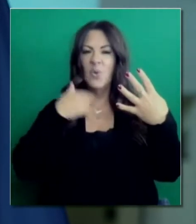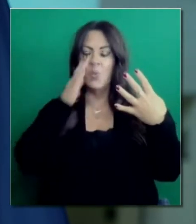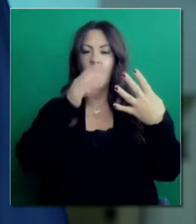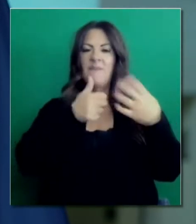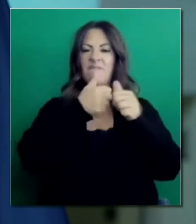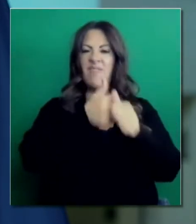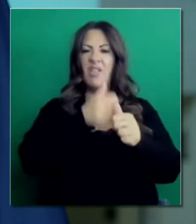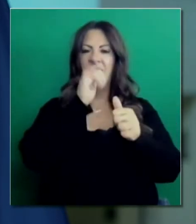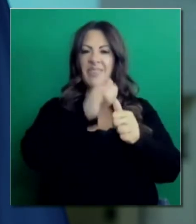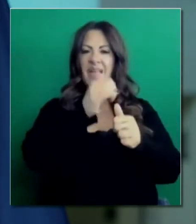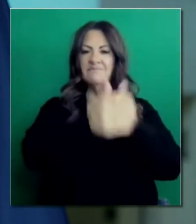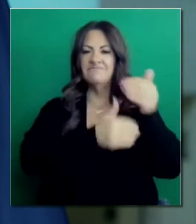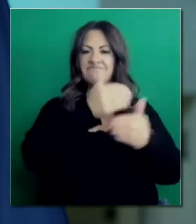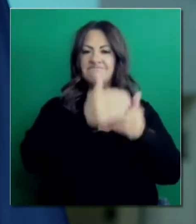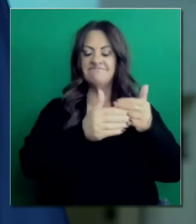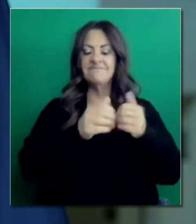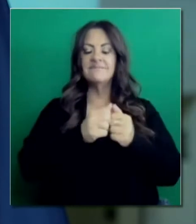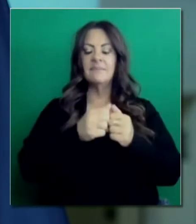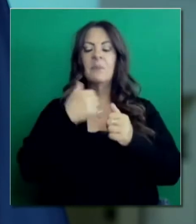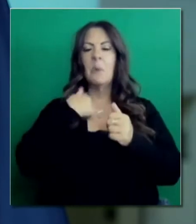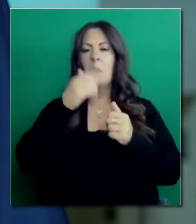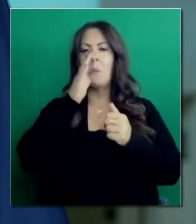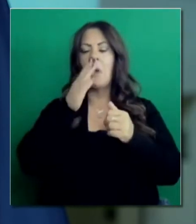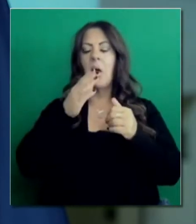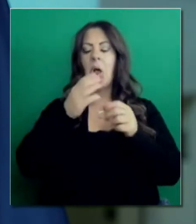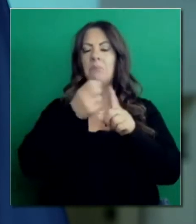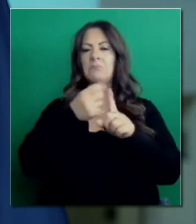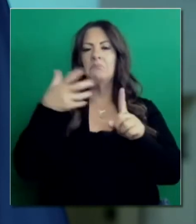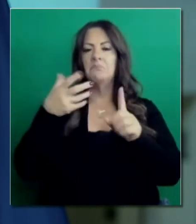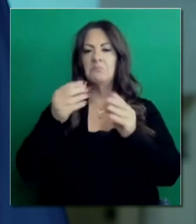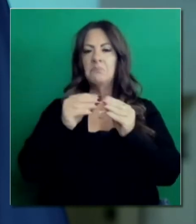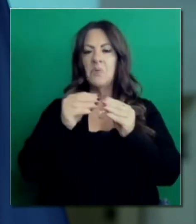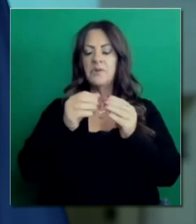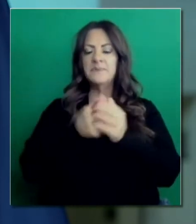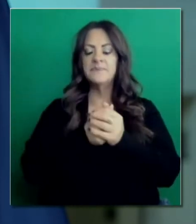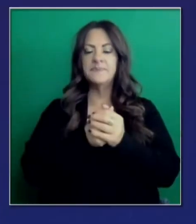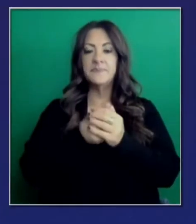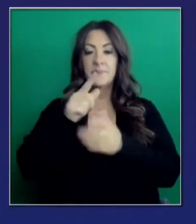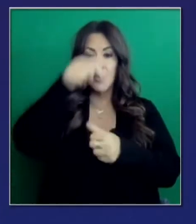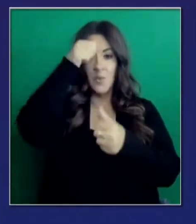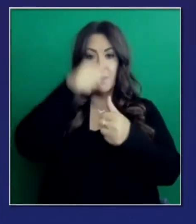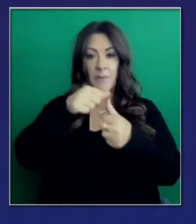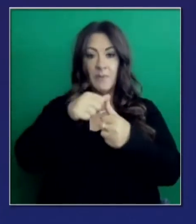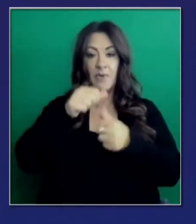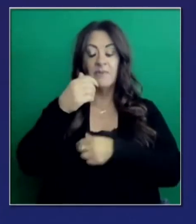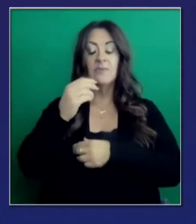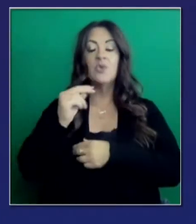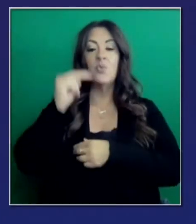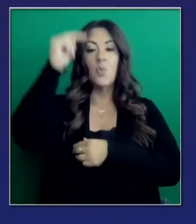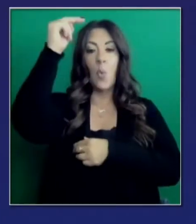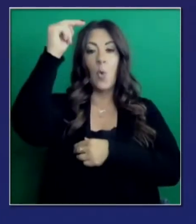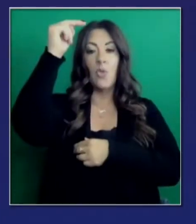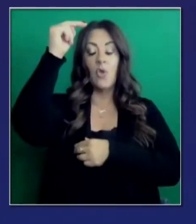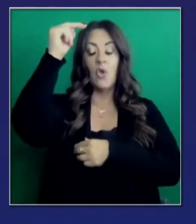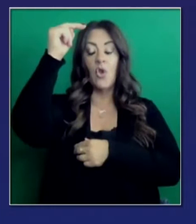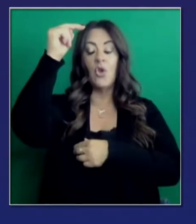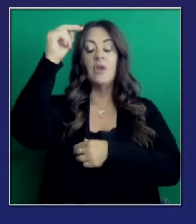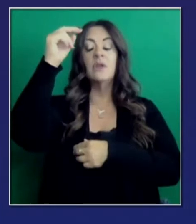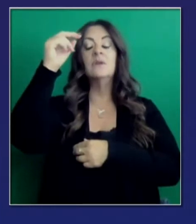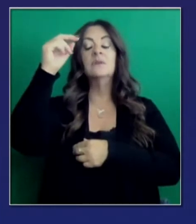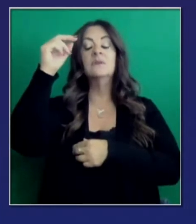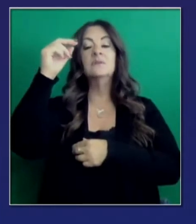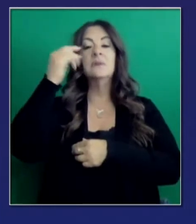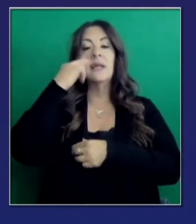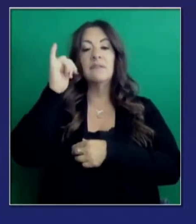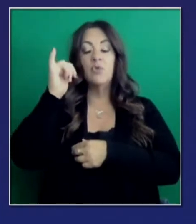that in just a moment. You recall, again, those 5 regions, northern to southern California, San Joaquin Valley, the Bay Area,